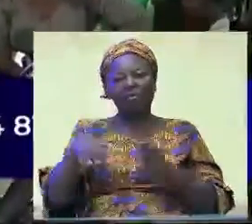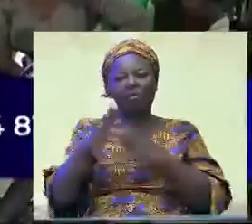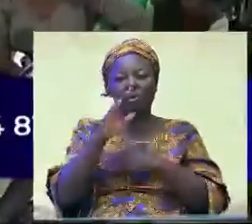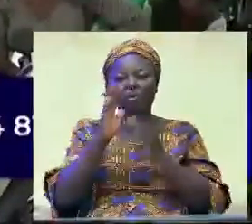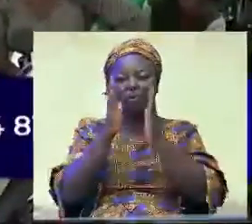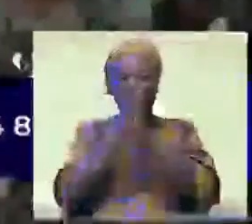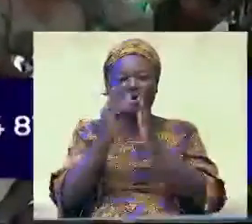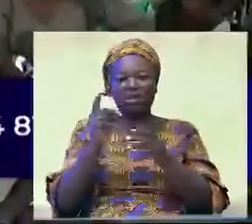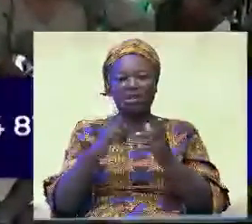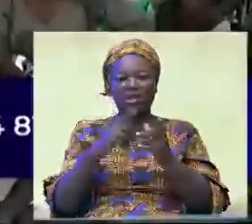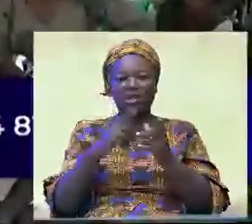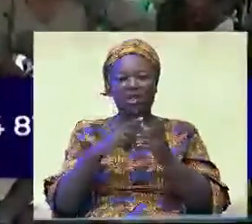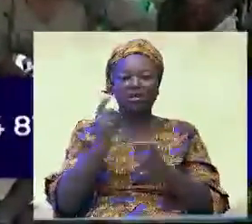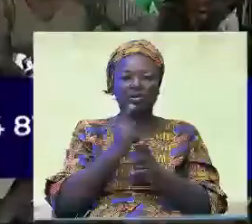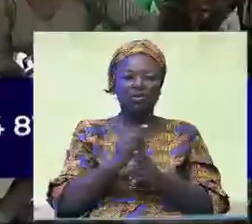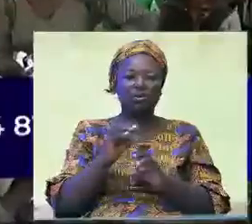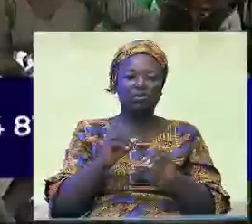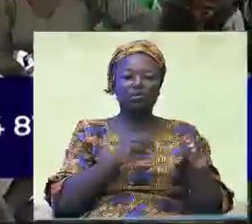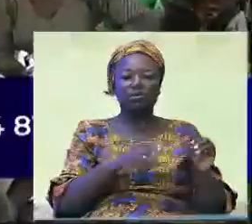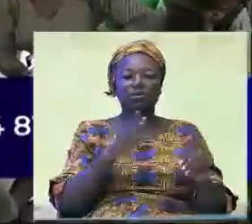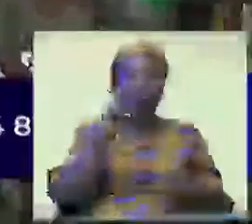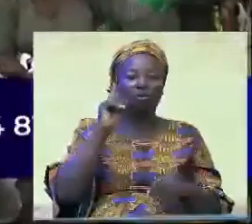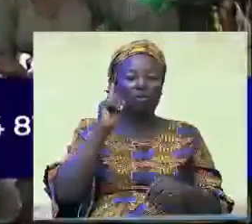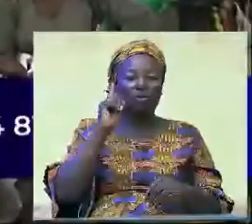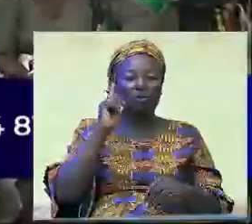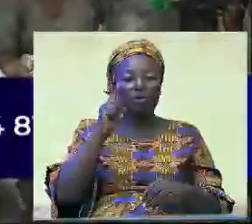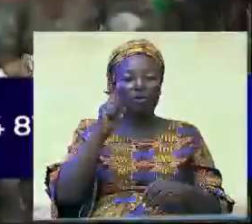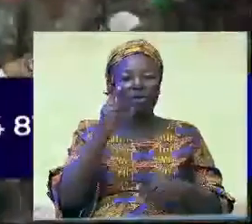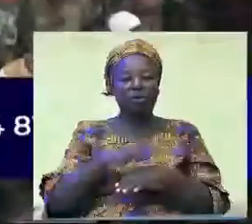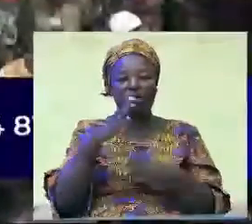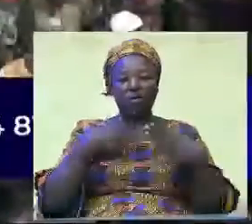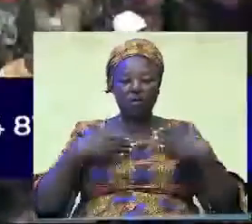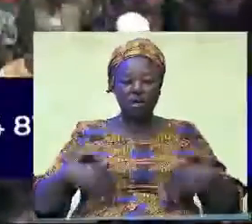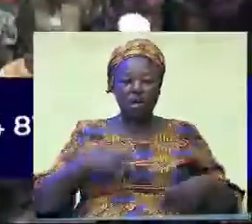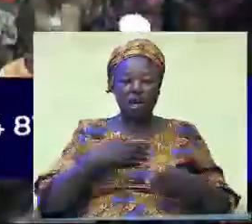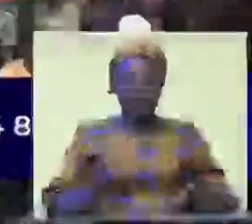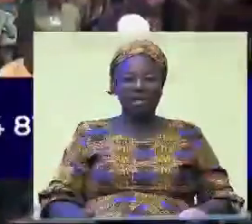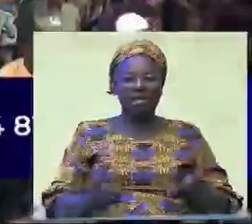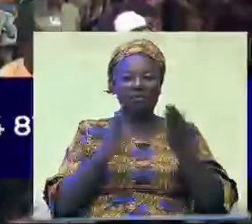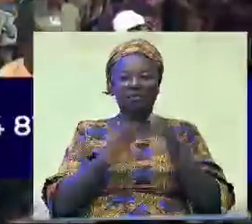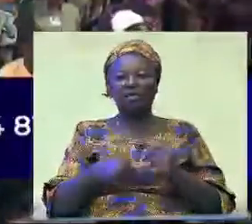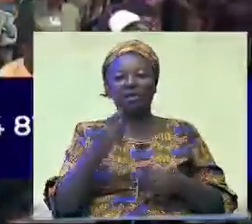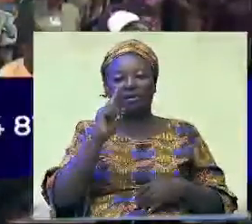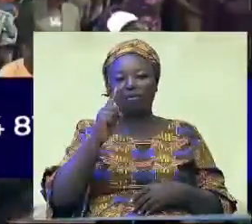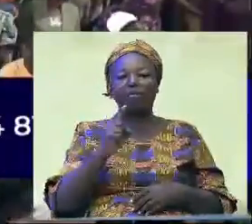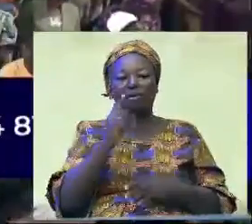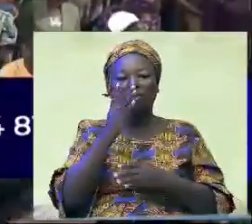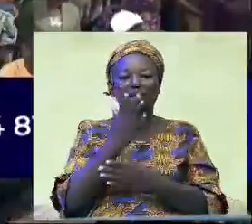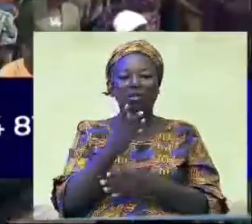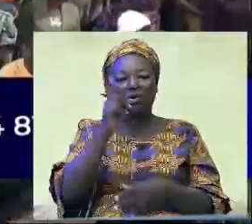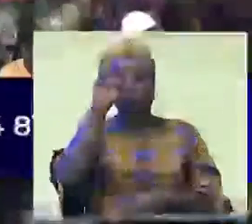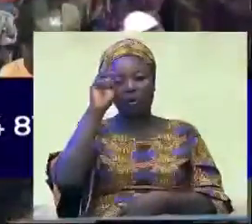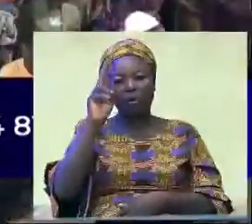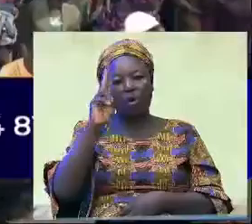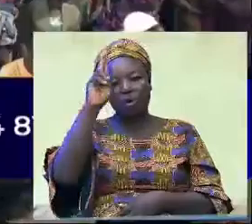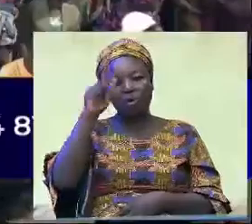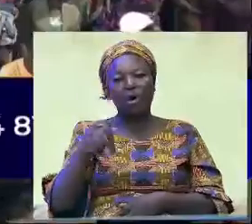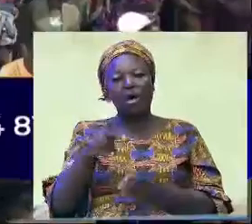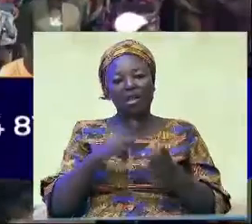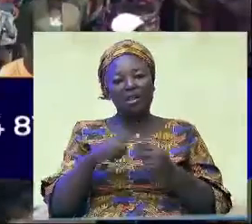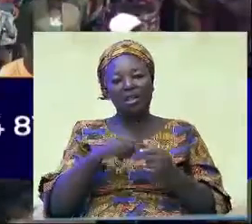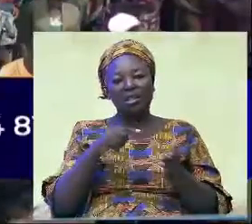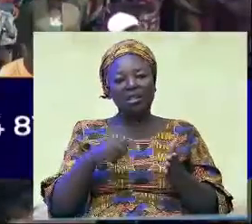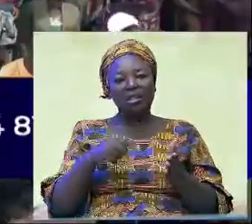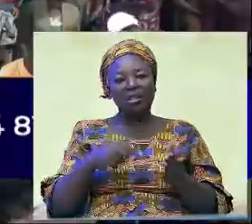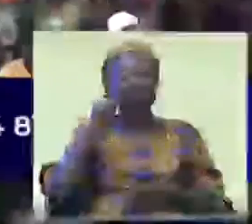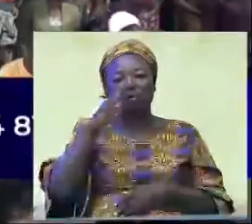when the man of God prayed, he said, place one hand on your body and raise the other one